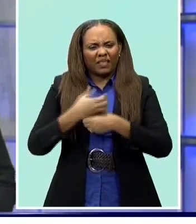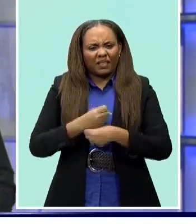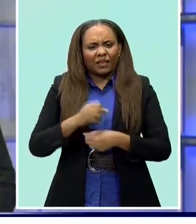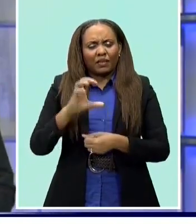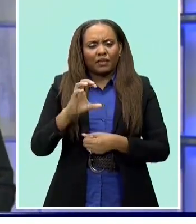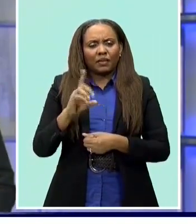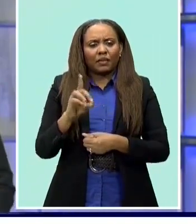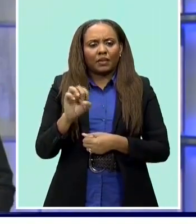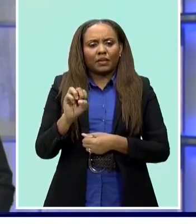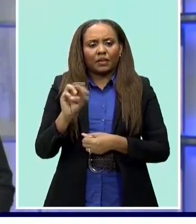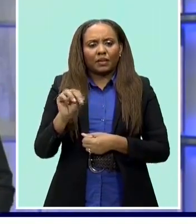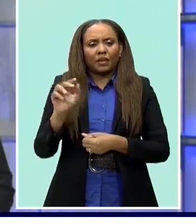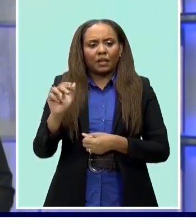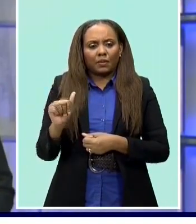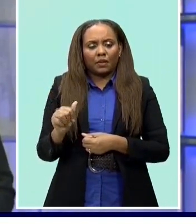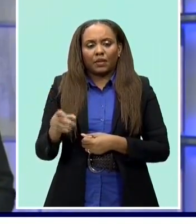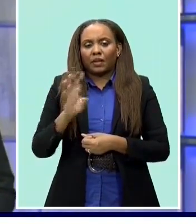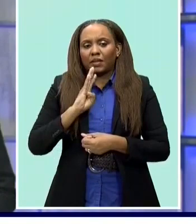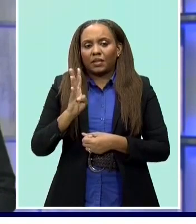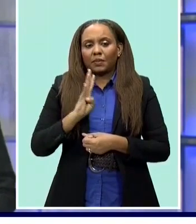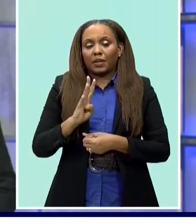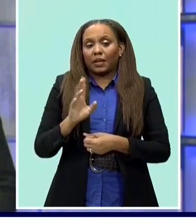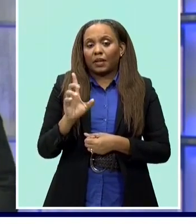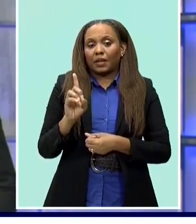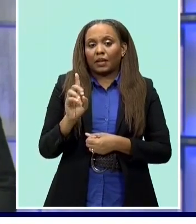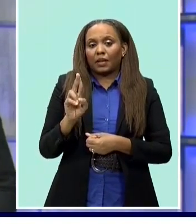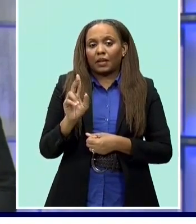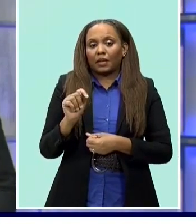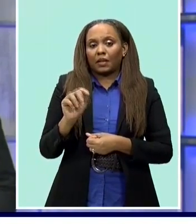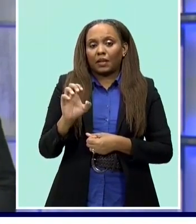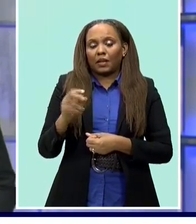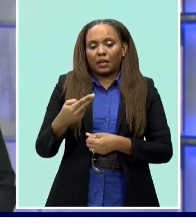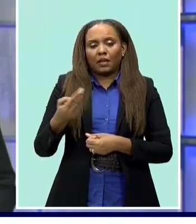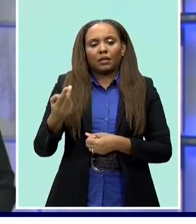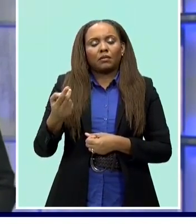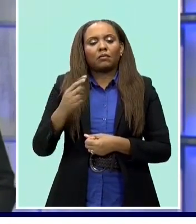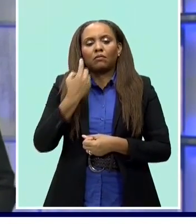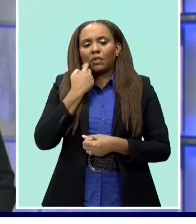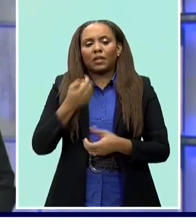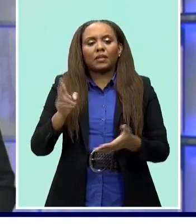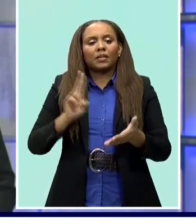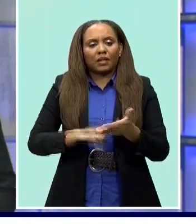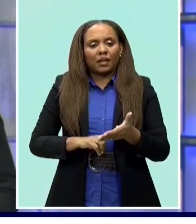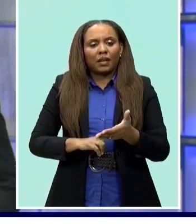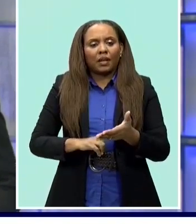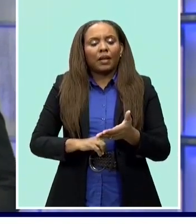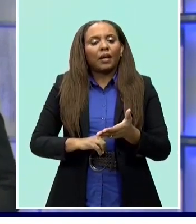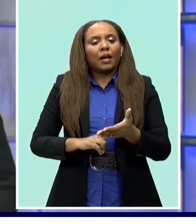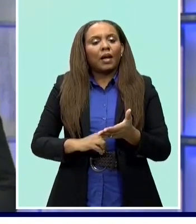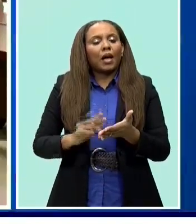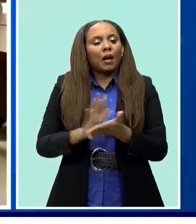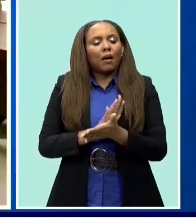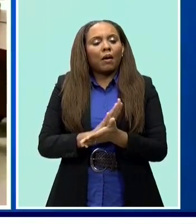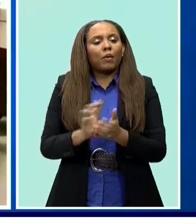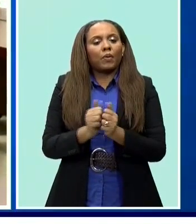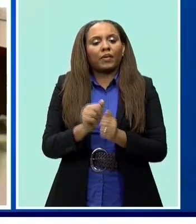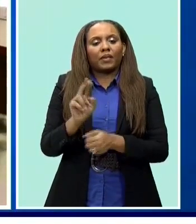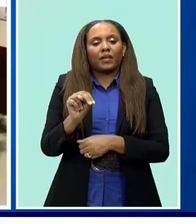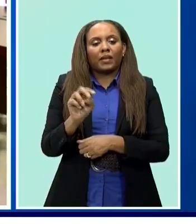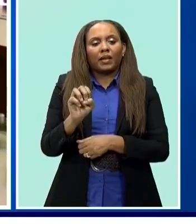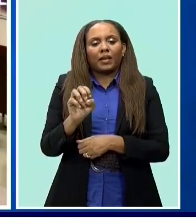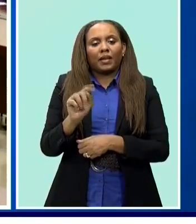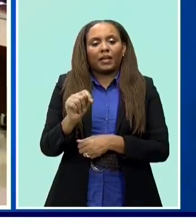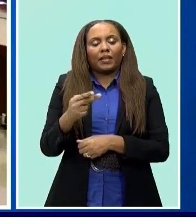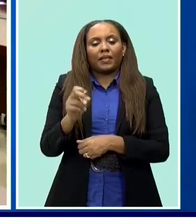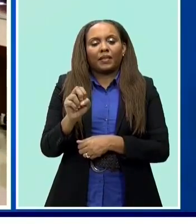Dutch-speaking Caribbean have extended their relationship with the signing of a Memorandum of Understanding with the Netherlands. SEDEMA has provided the